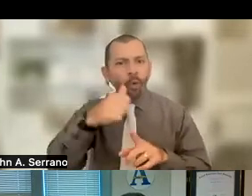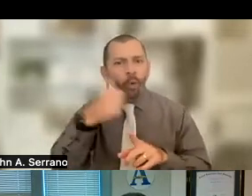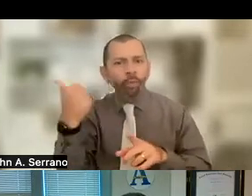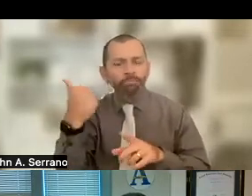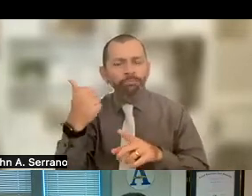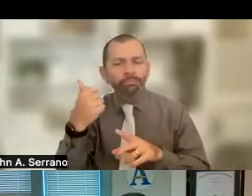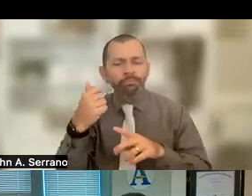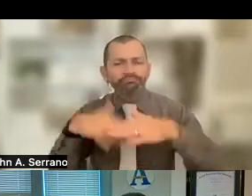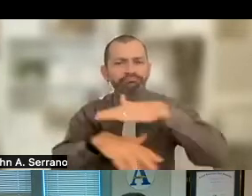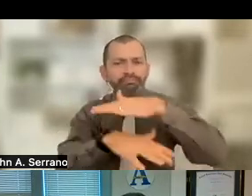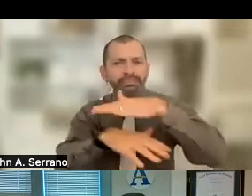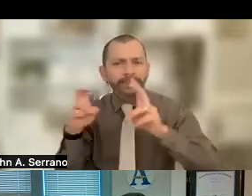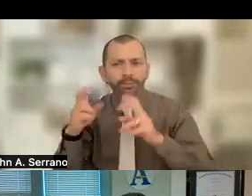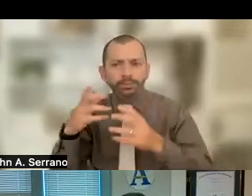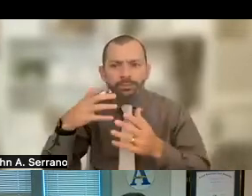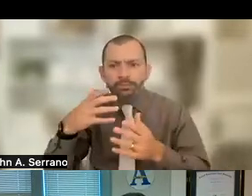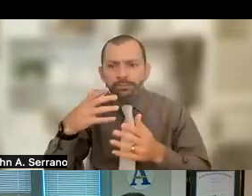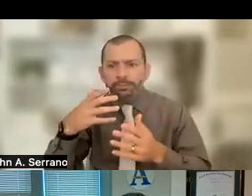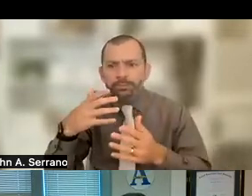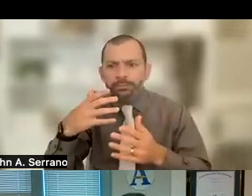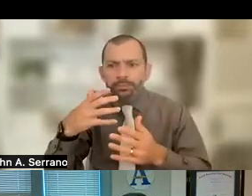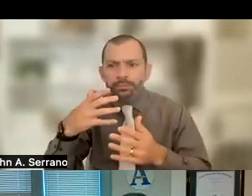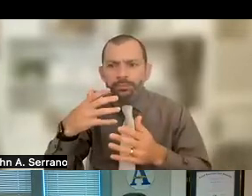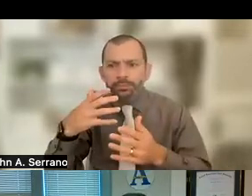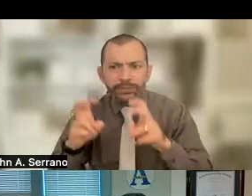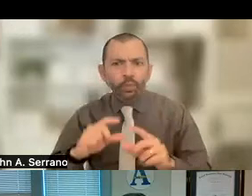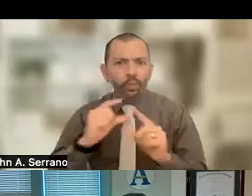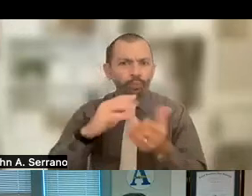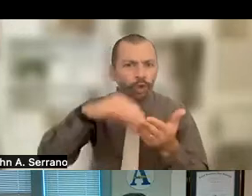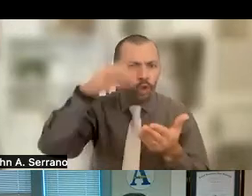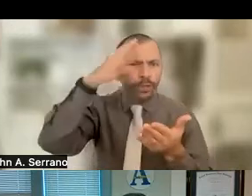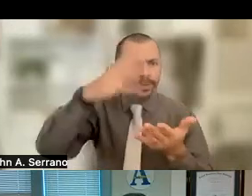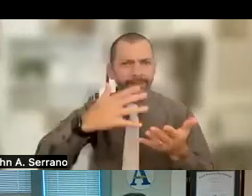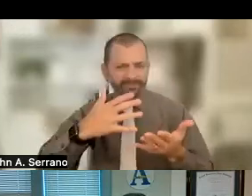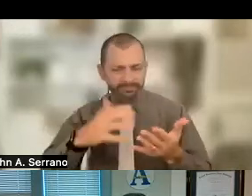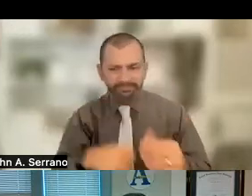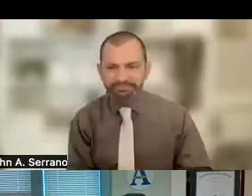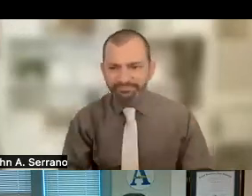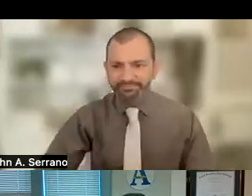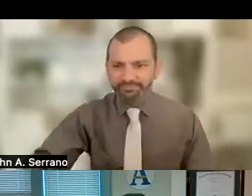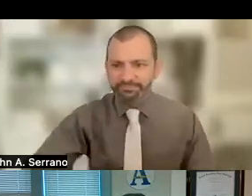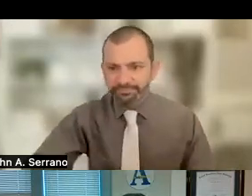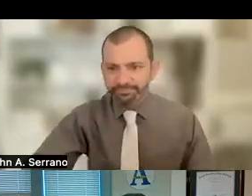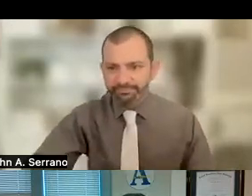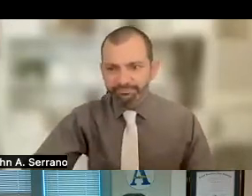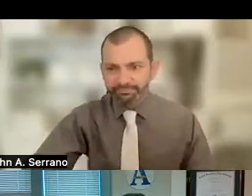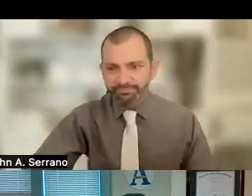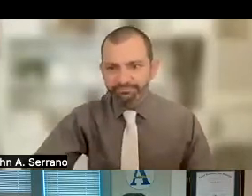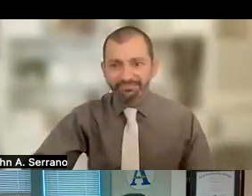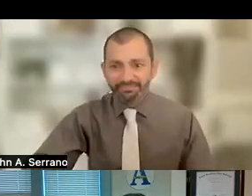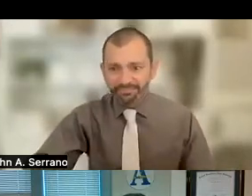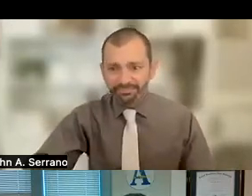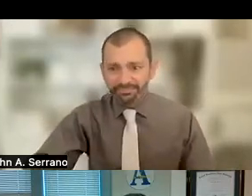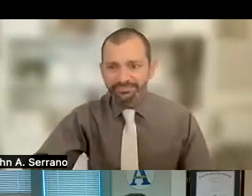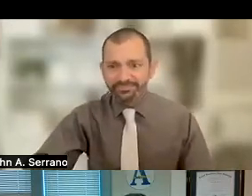home to thinking about being back in the classroom, and what are some of the underlying issues that are impacting that, learning, social issues, some of